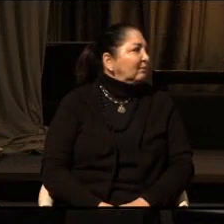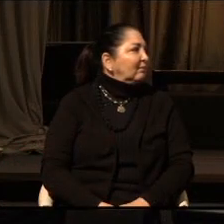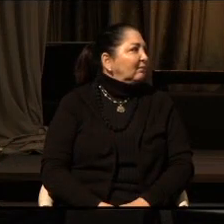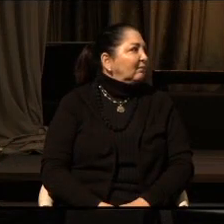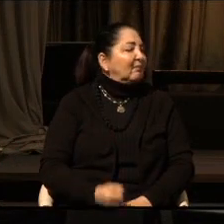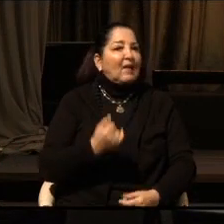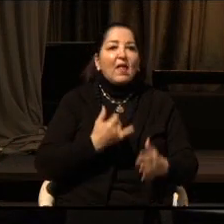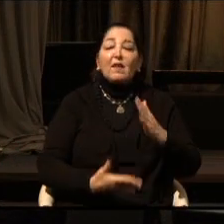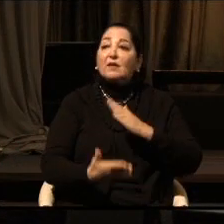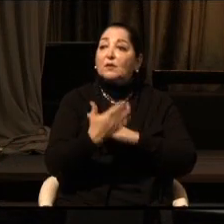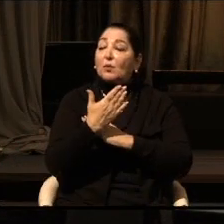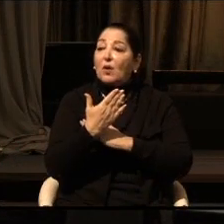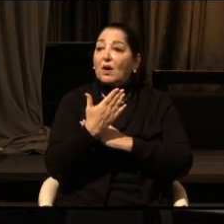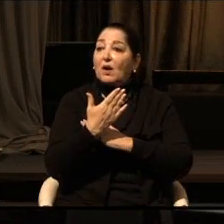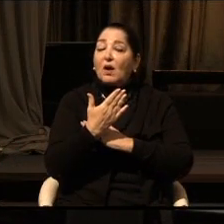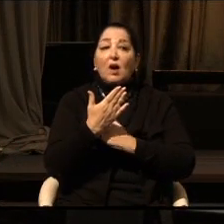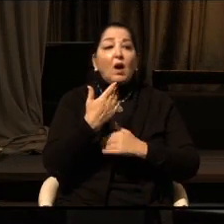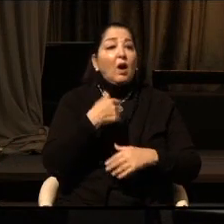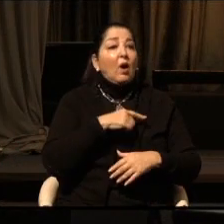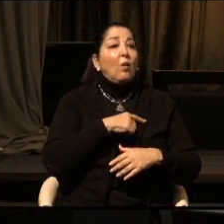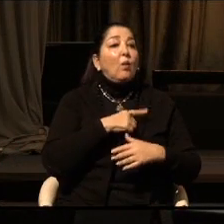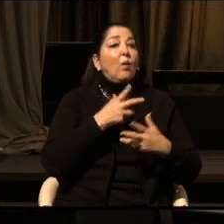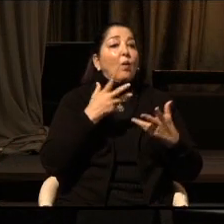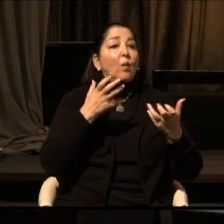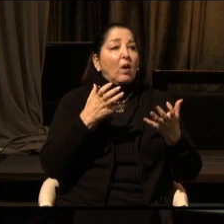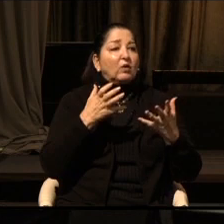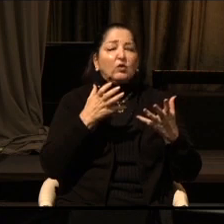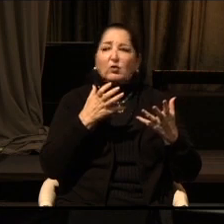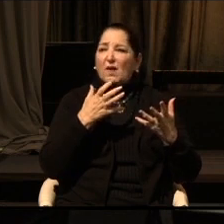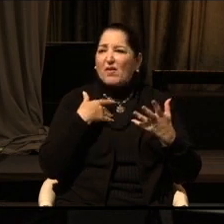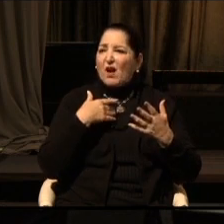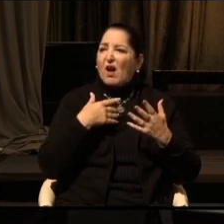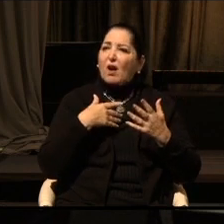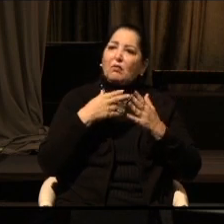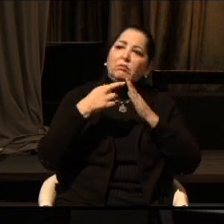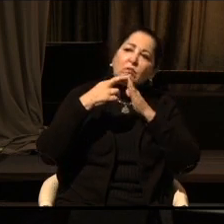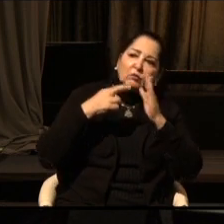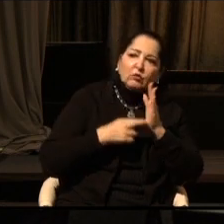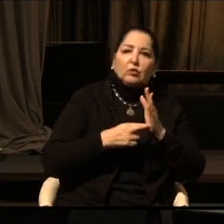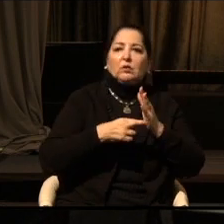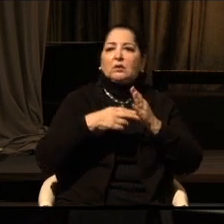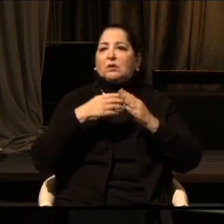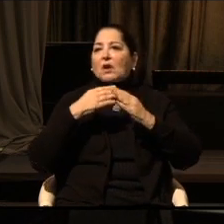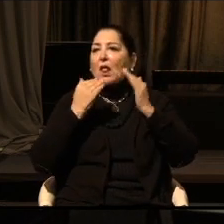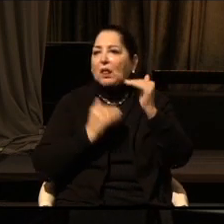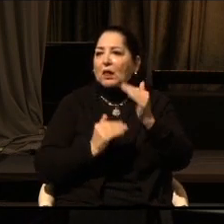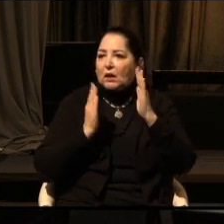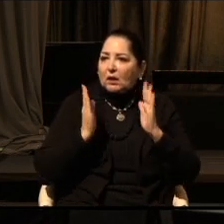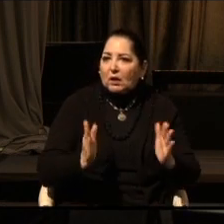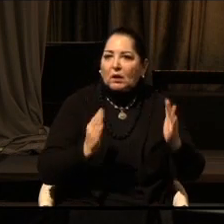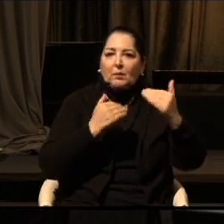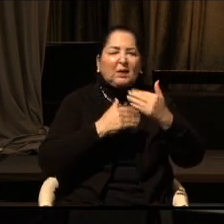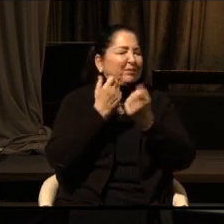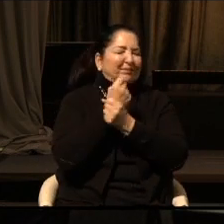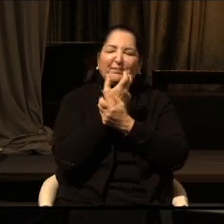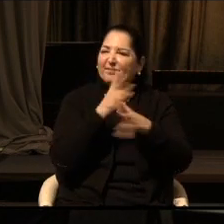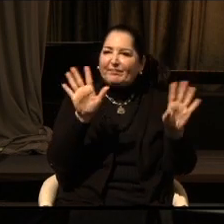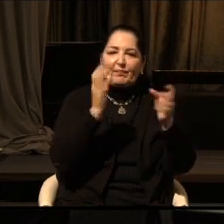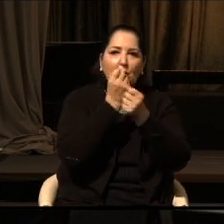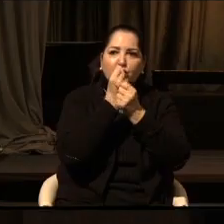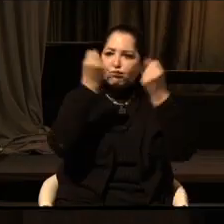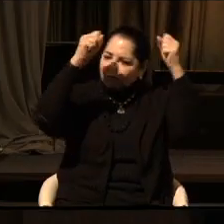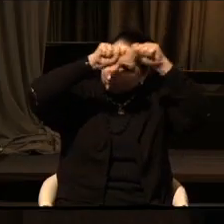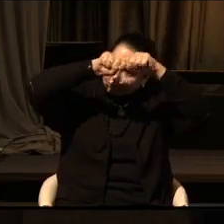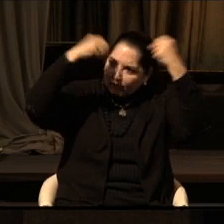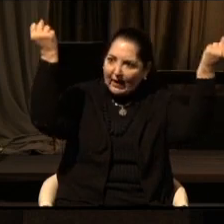This morning, we're looking to break out of the convention and challenge expectations. In this plenary for the